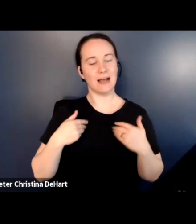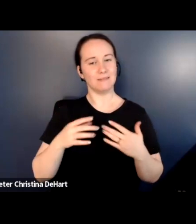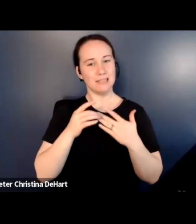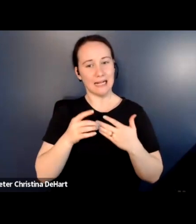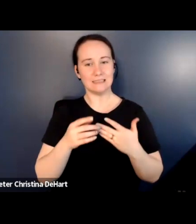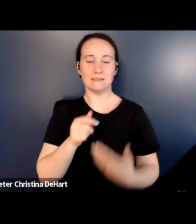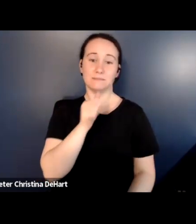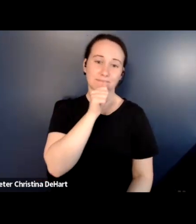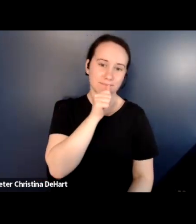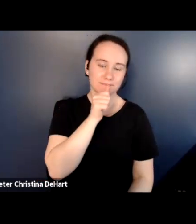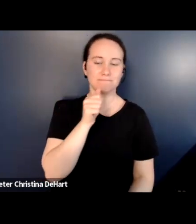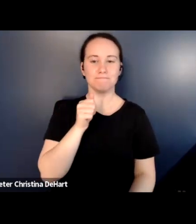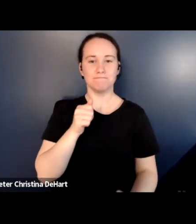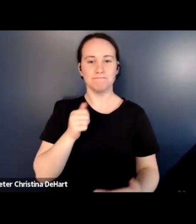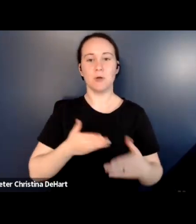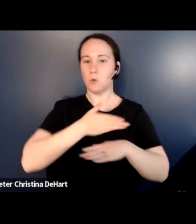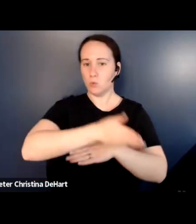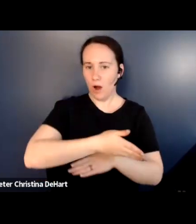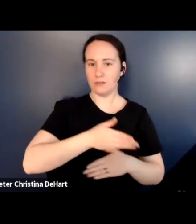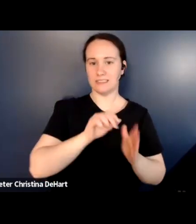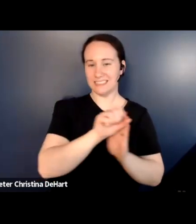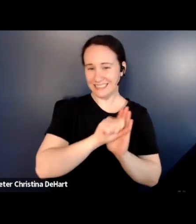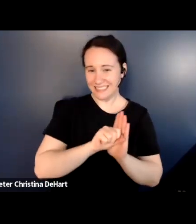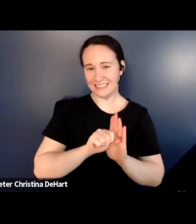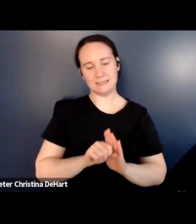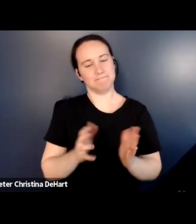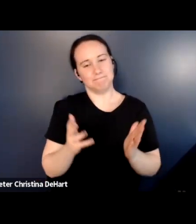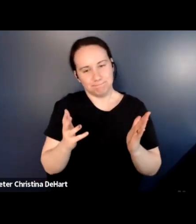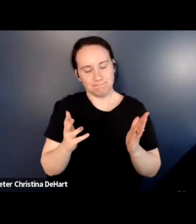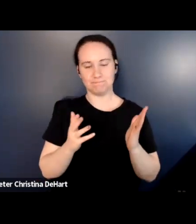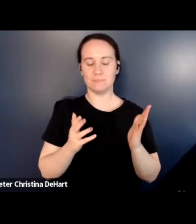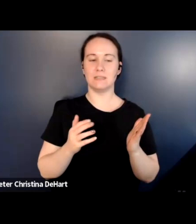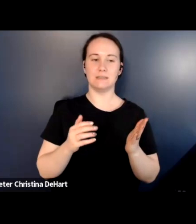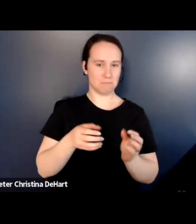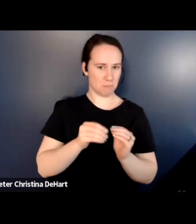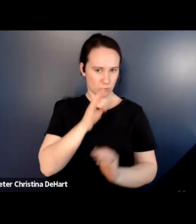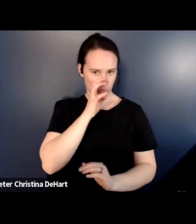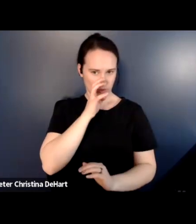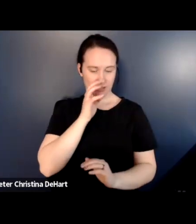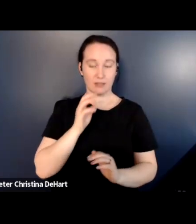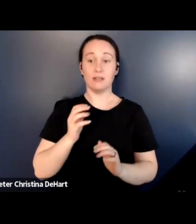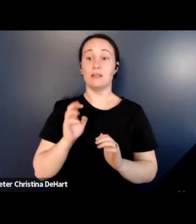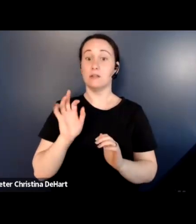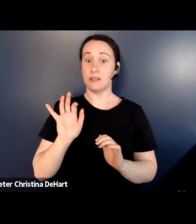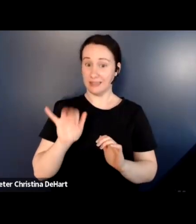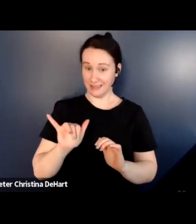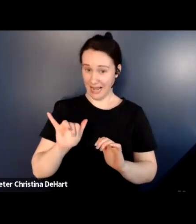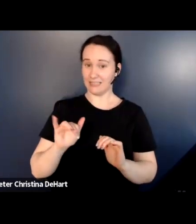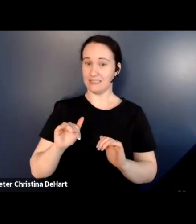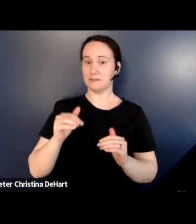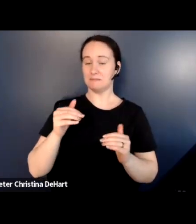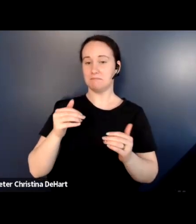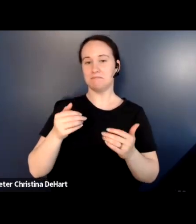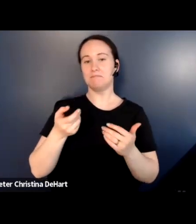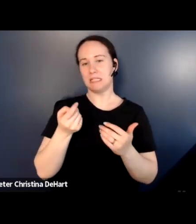privacy issues across states, things along those lines. So that's how it's restricted now.